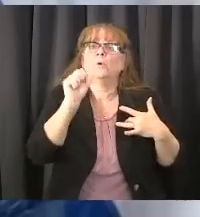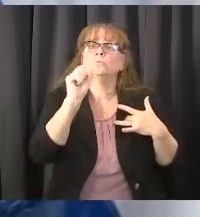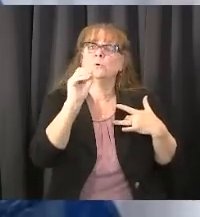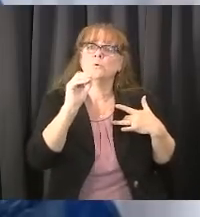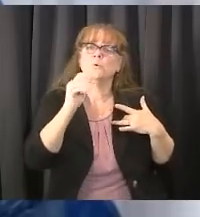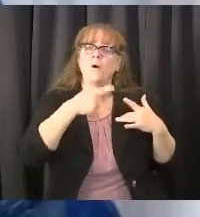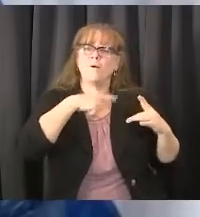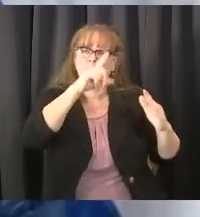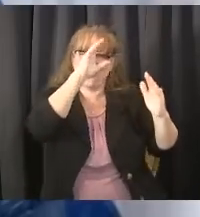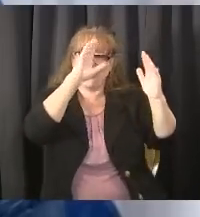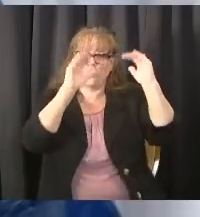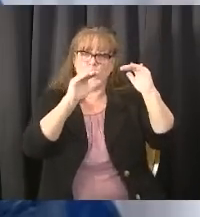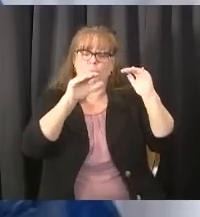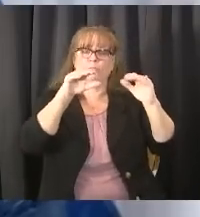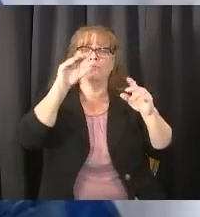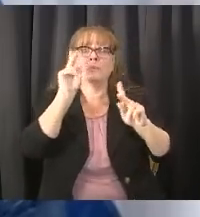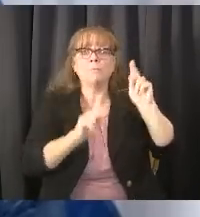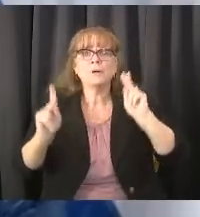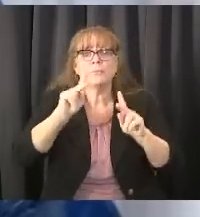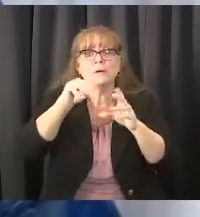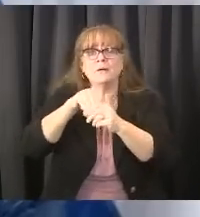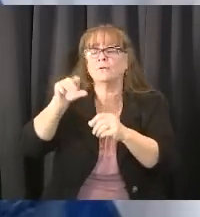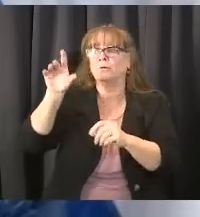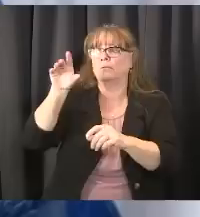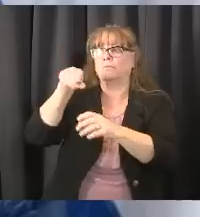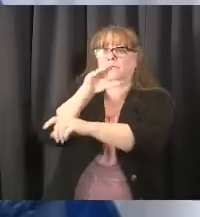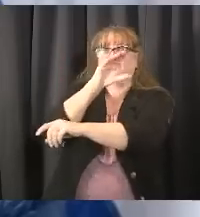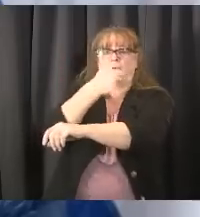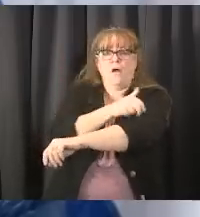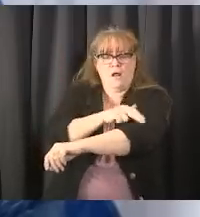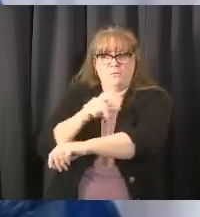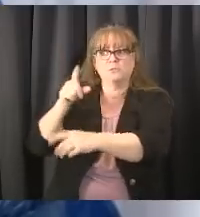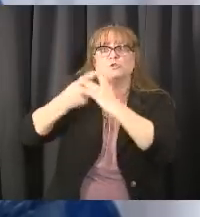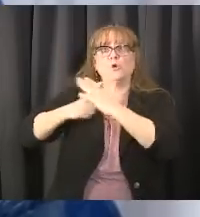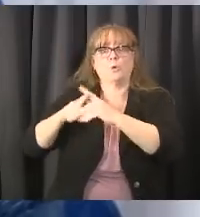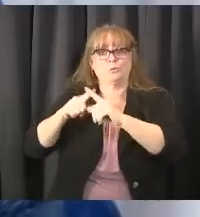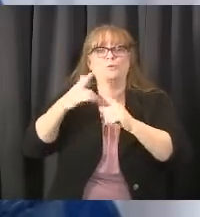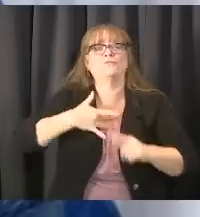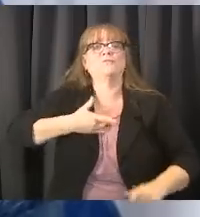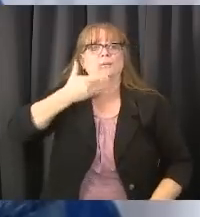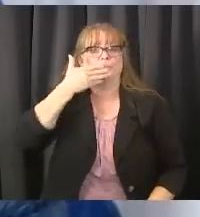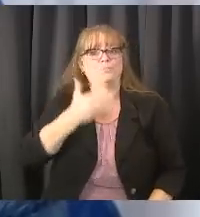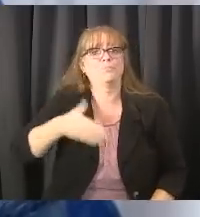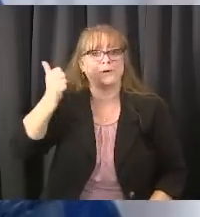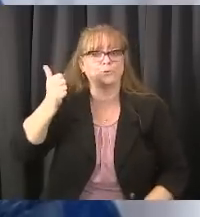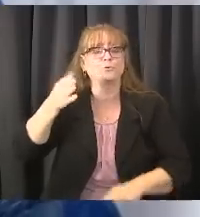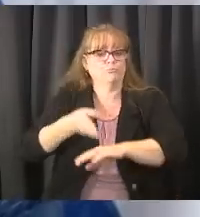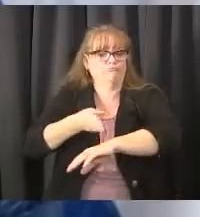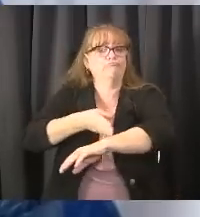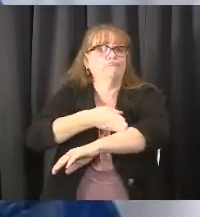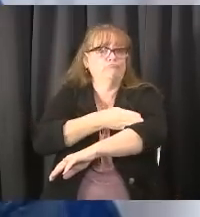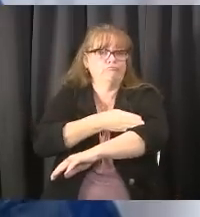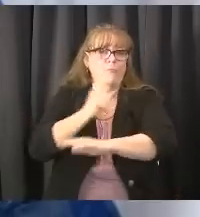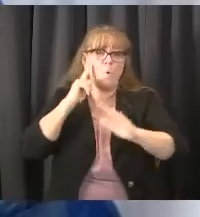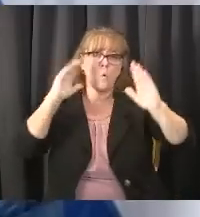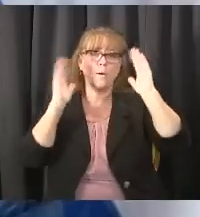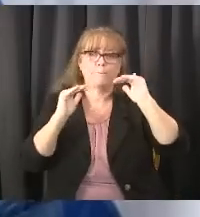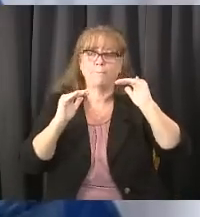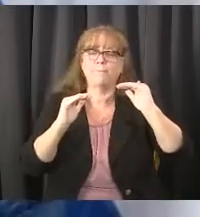recover, and many will. We also extend our condolences to those who have not recovered. We've lost